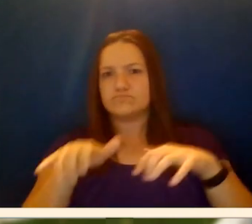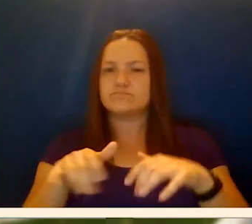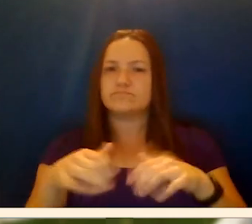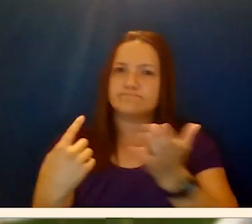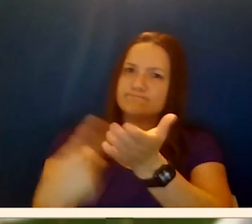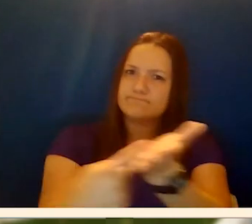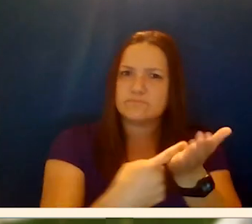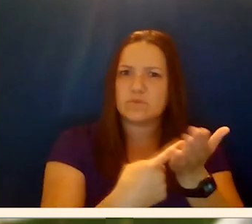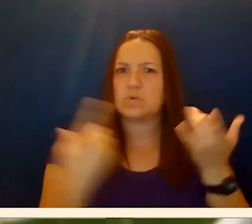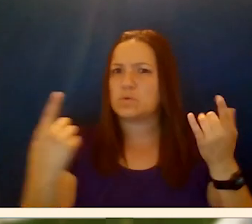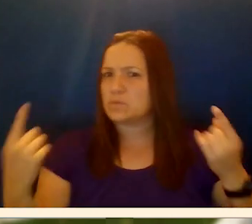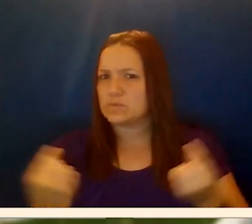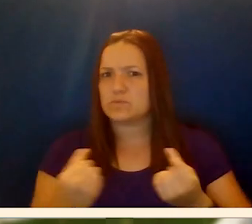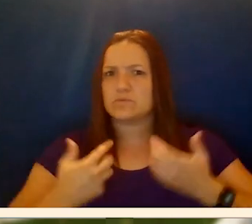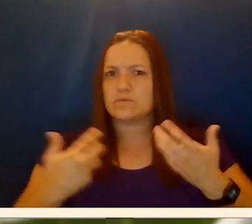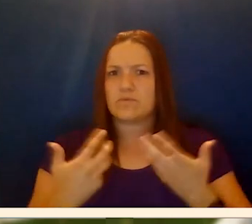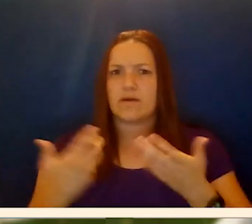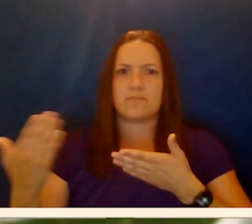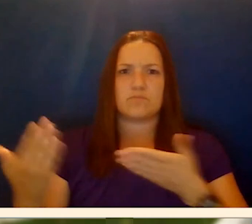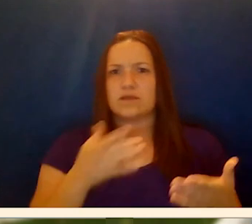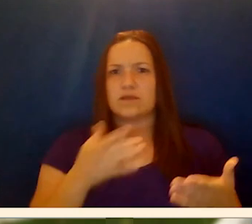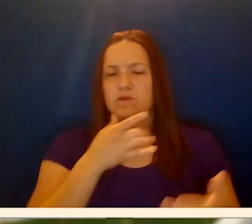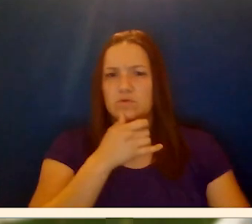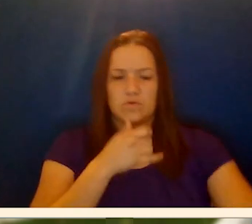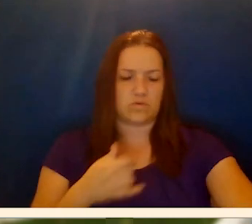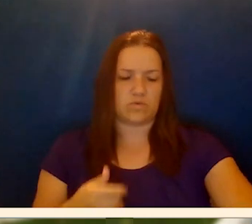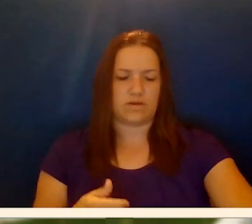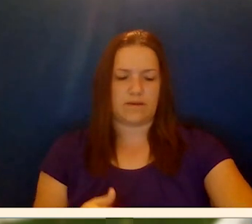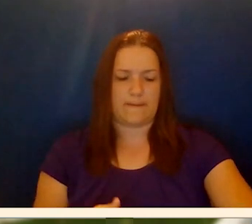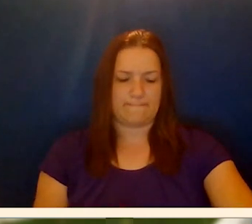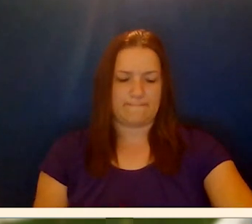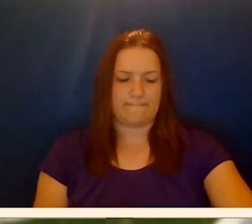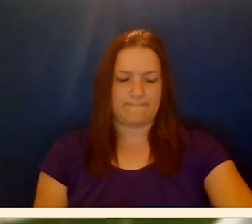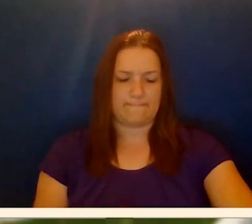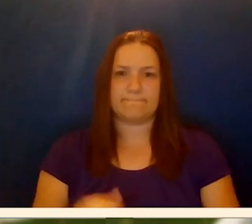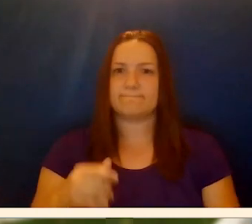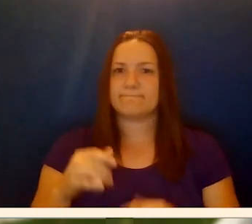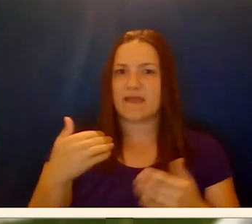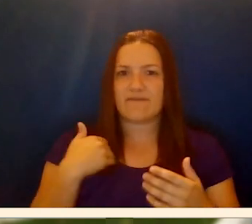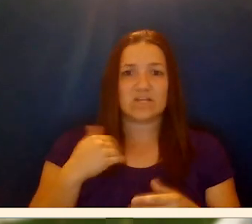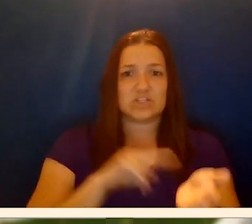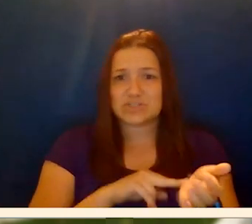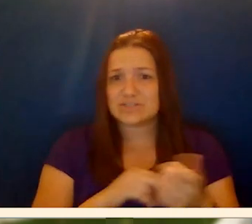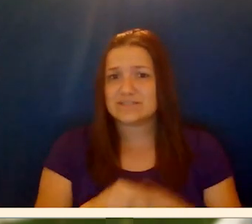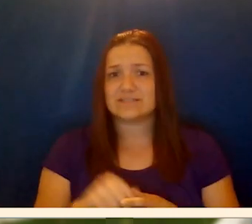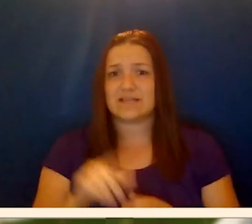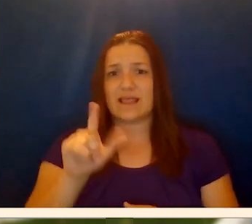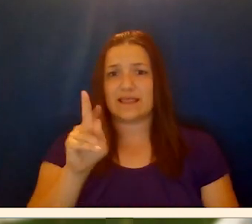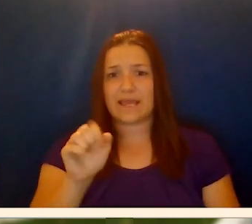do? Bringing in, calling in nurses, creating a labor